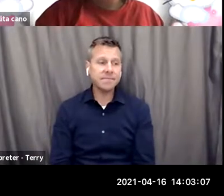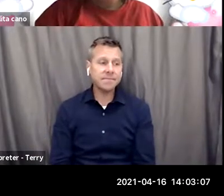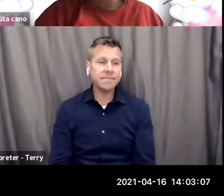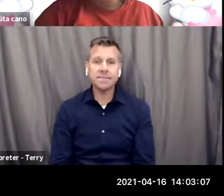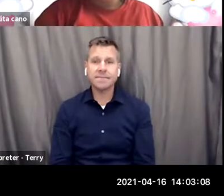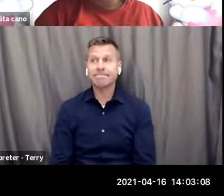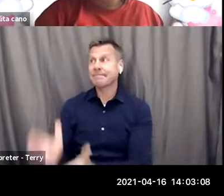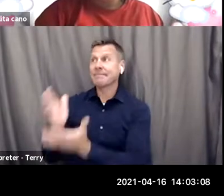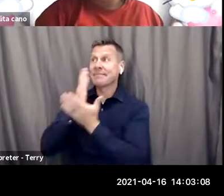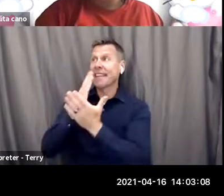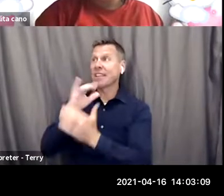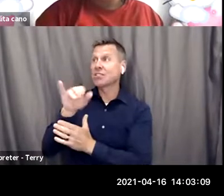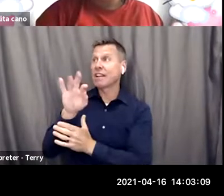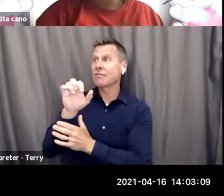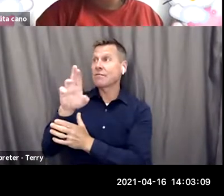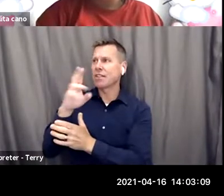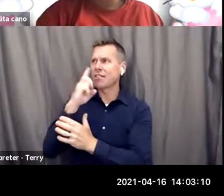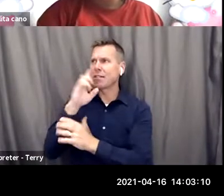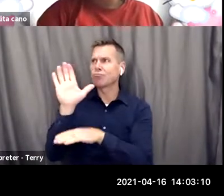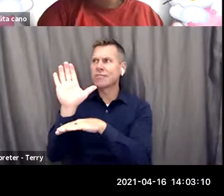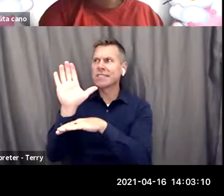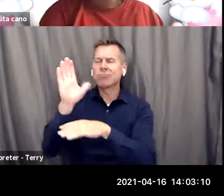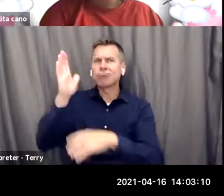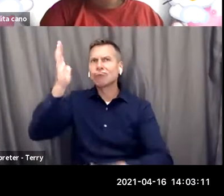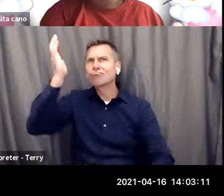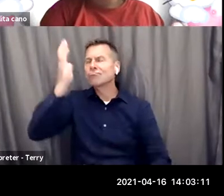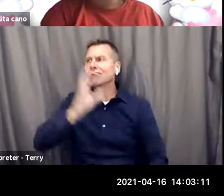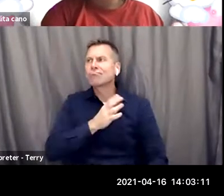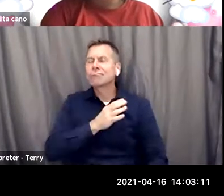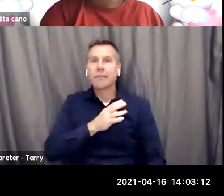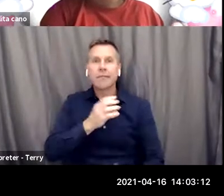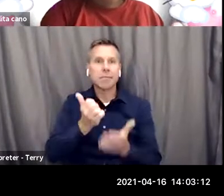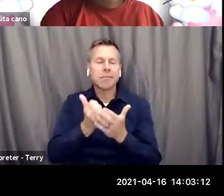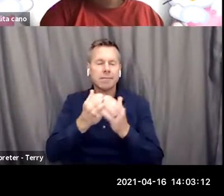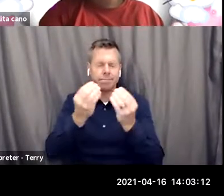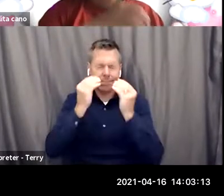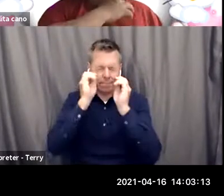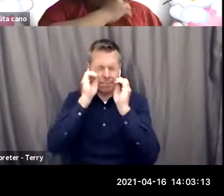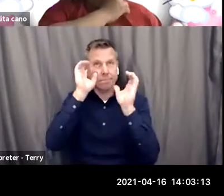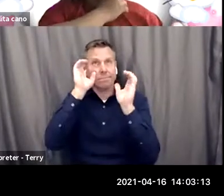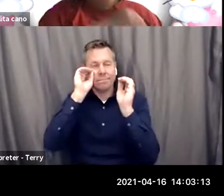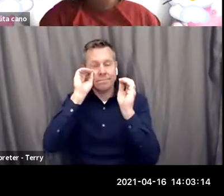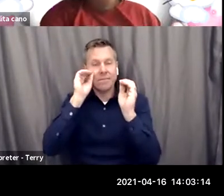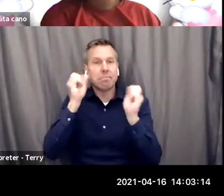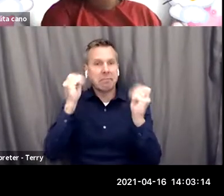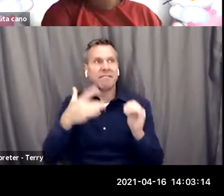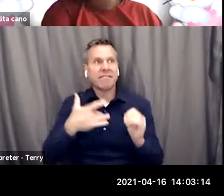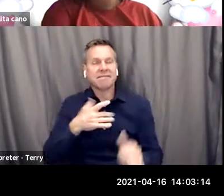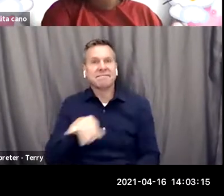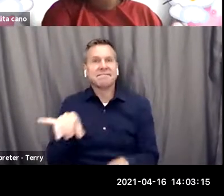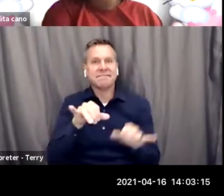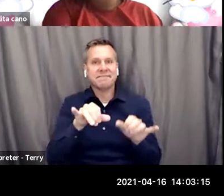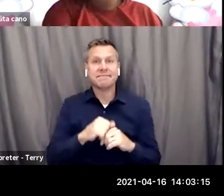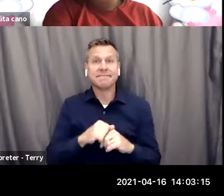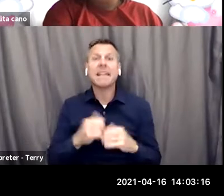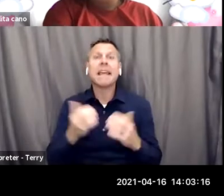Thank you, Jennifer, for your presentation. It was definitely an eye-opener for, I'm pretty sure, many. So yes, we're gonna go ahead and